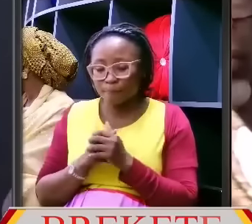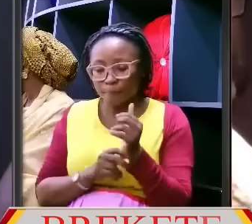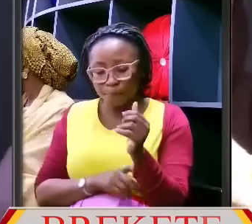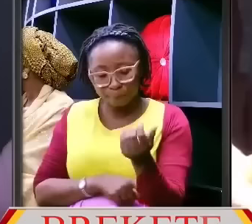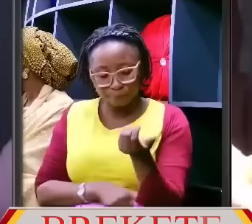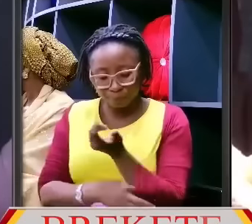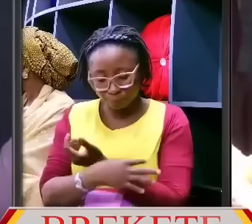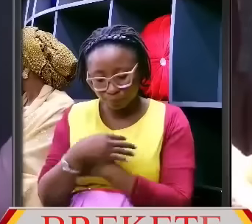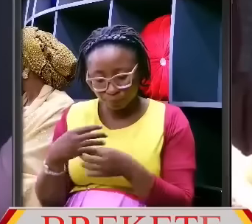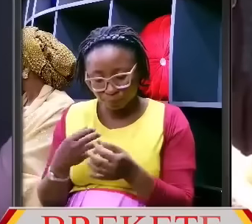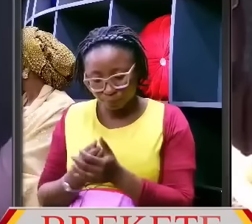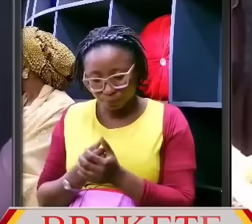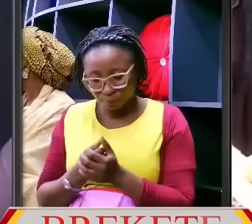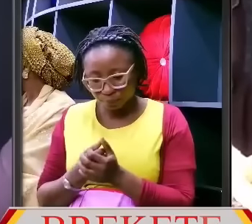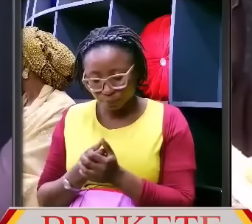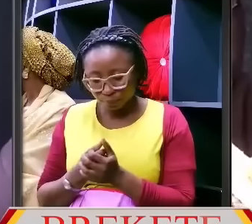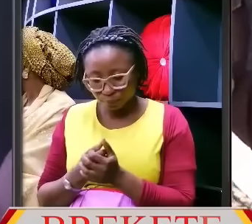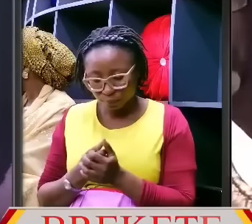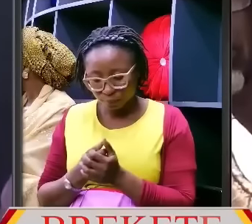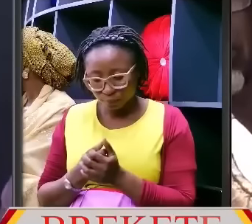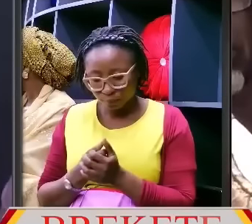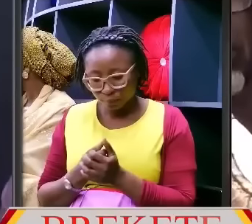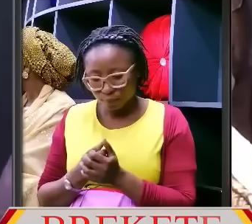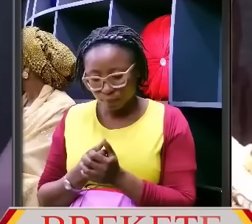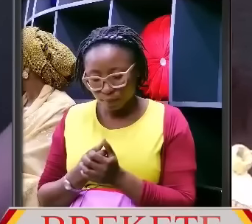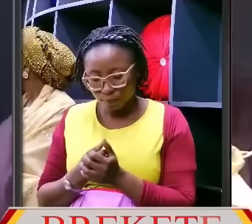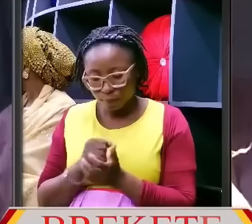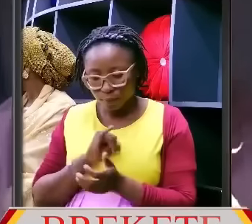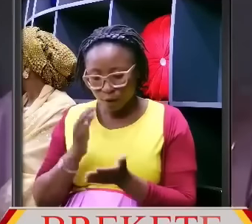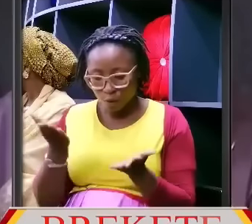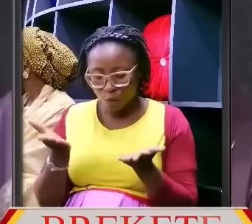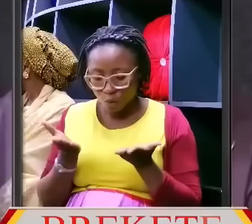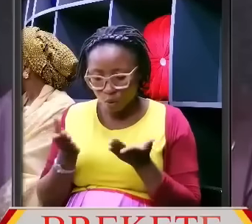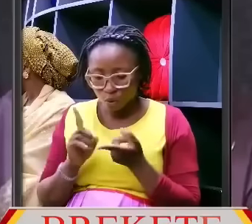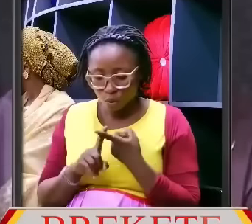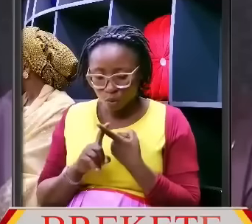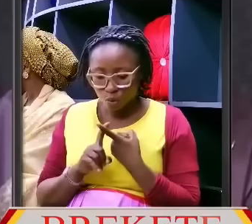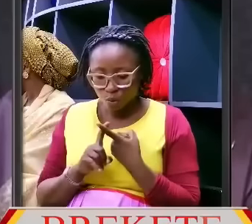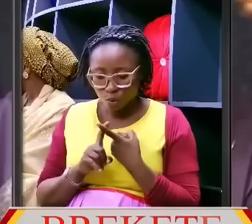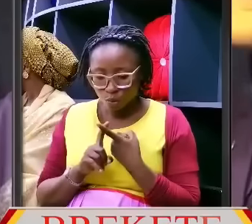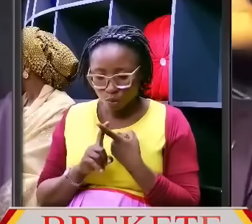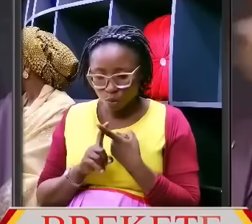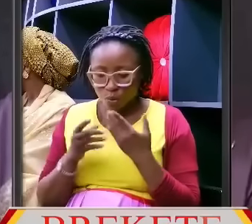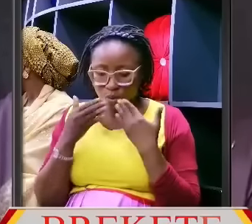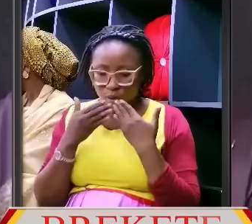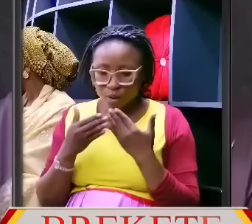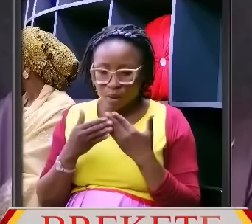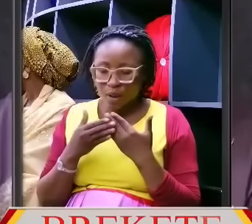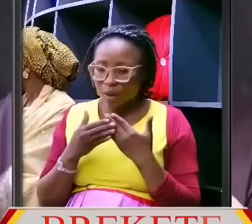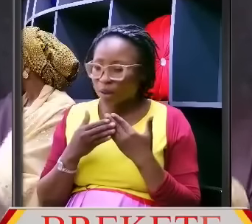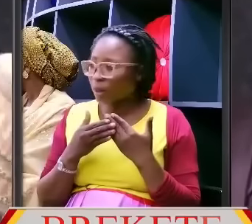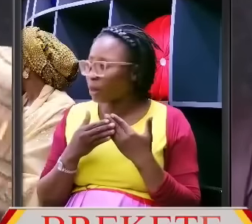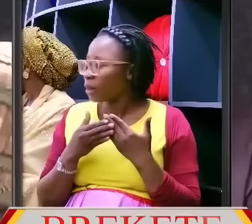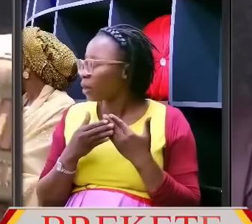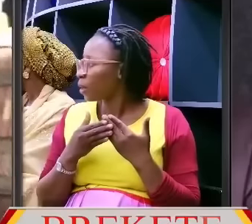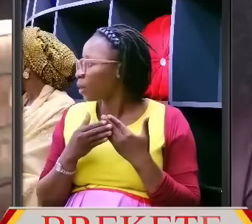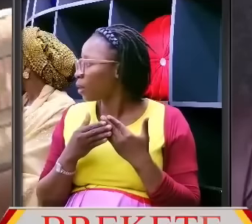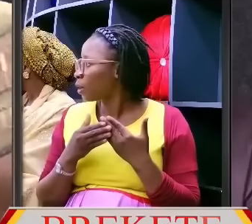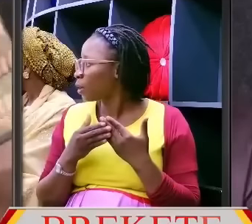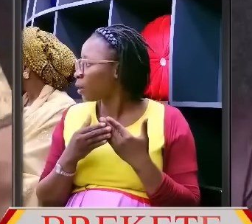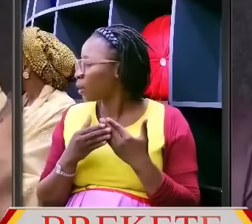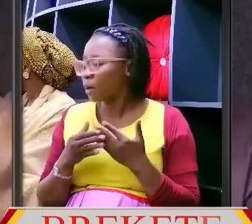issue, this program, is quite commendable. I just want to thank Alaji, sure. Daddy,